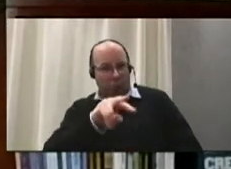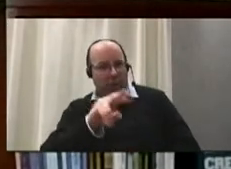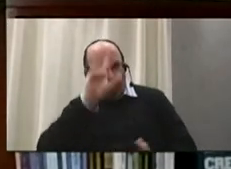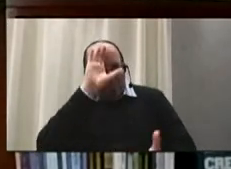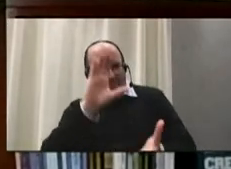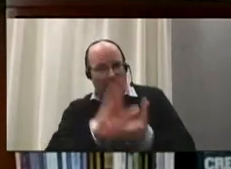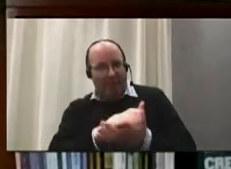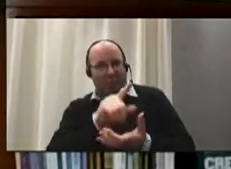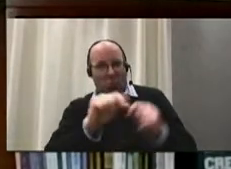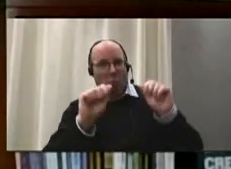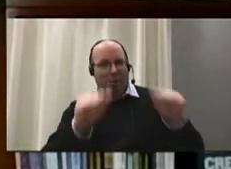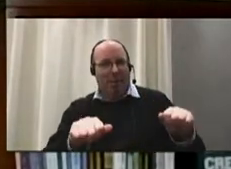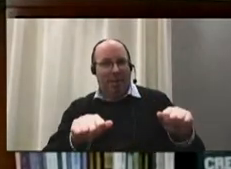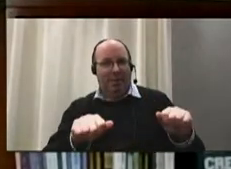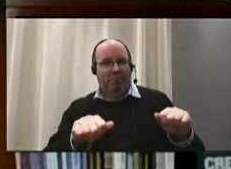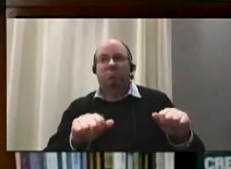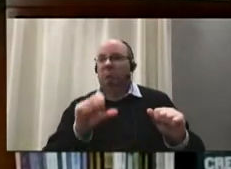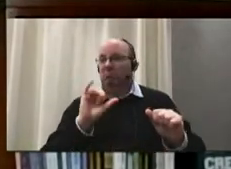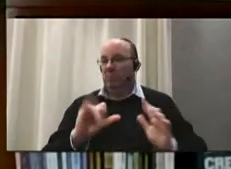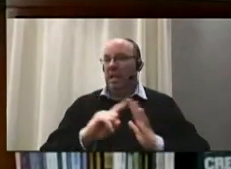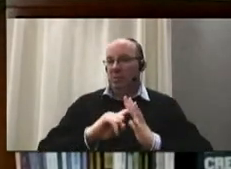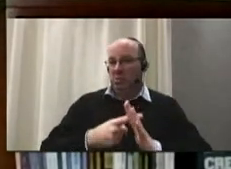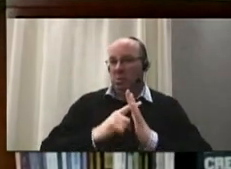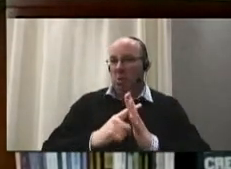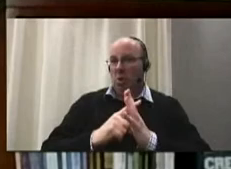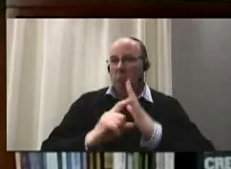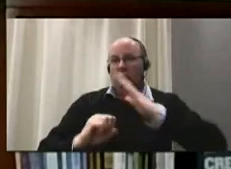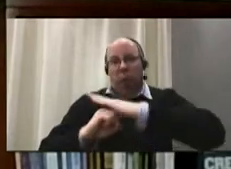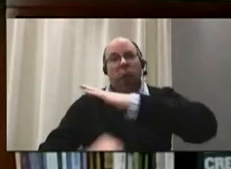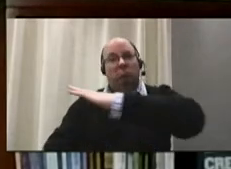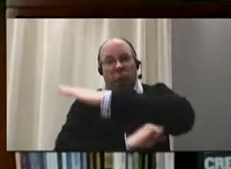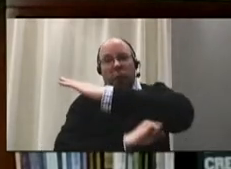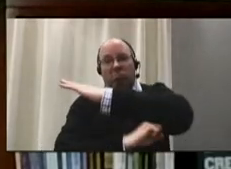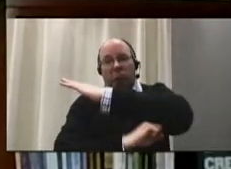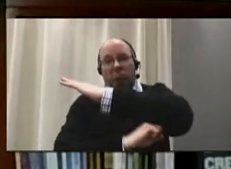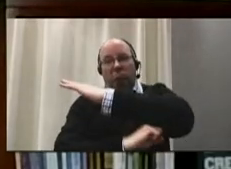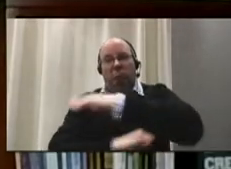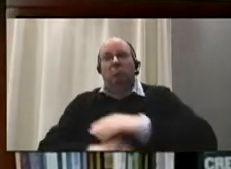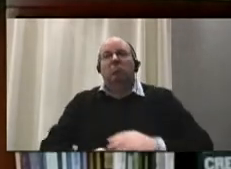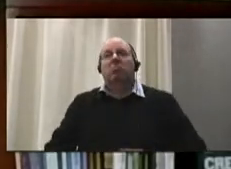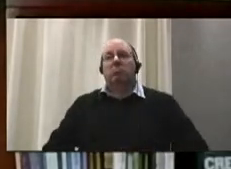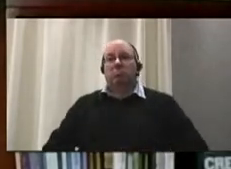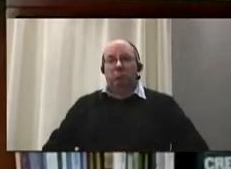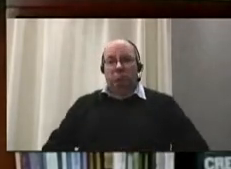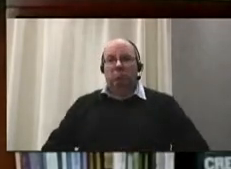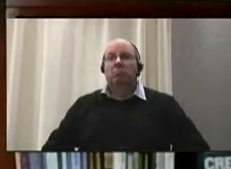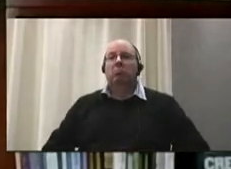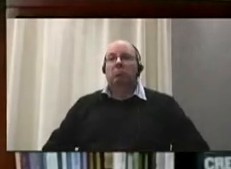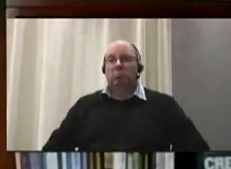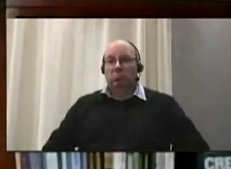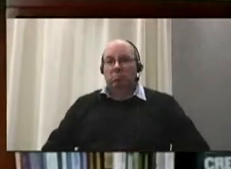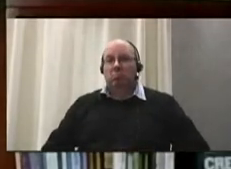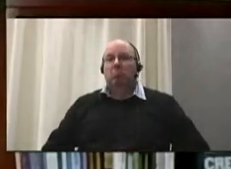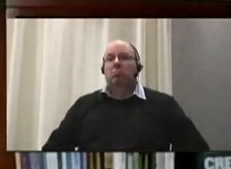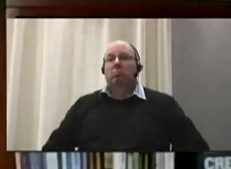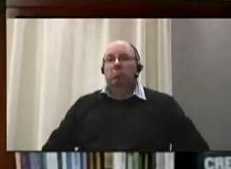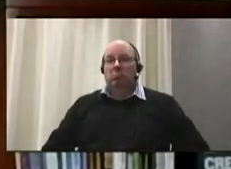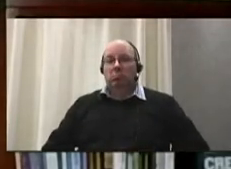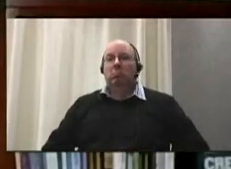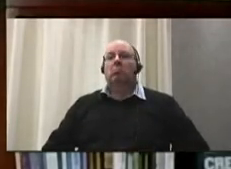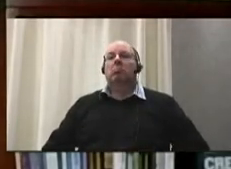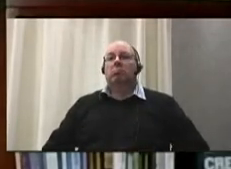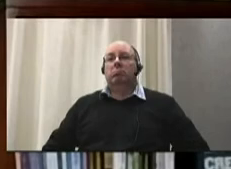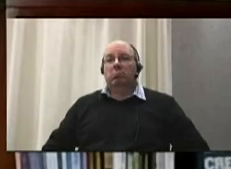And so the other thing that we have to do, must do, and have begun and will continue to do is make sure that we're working with our